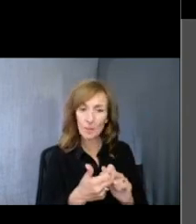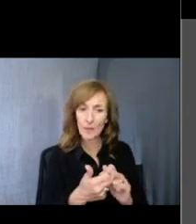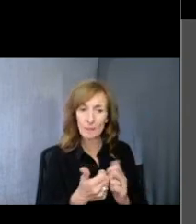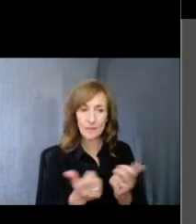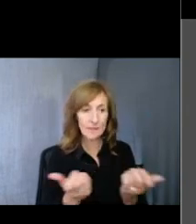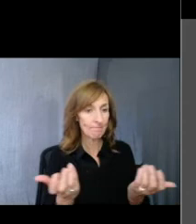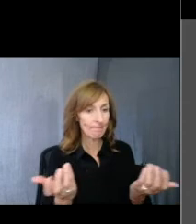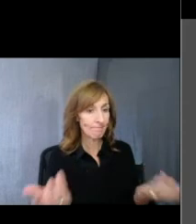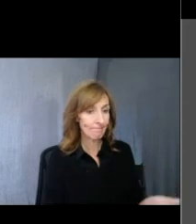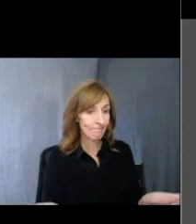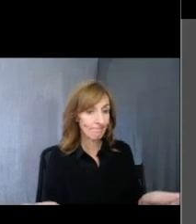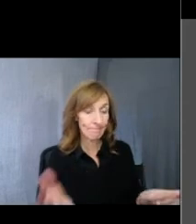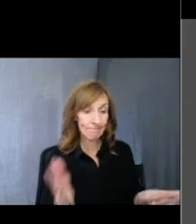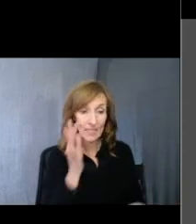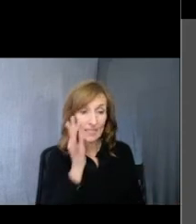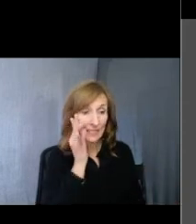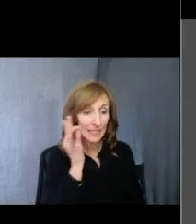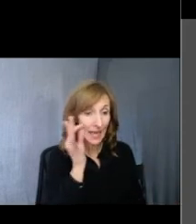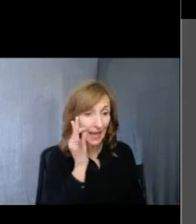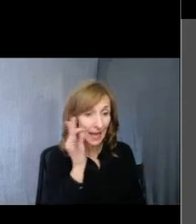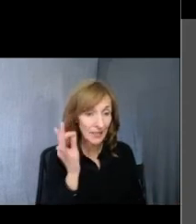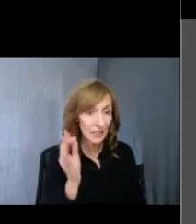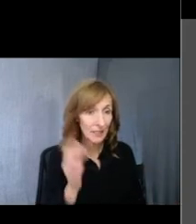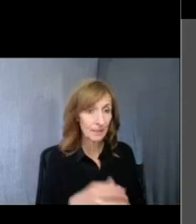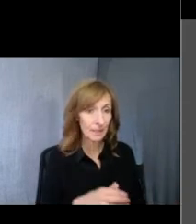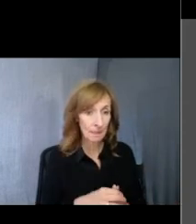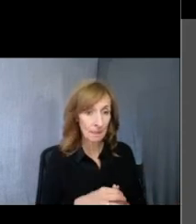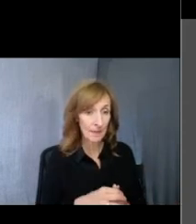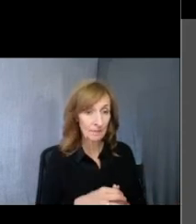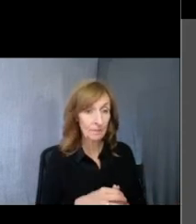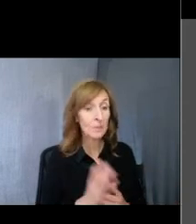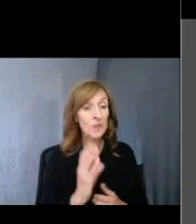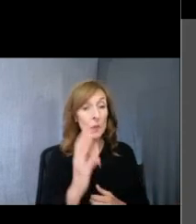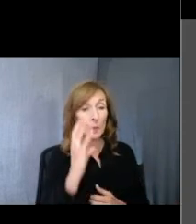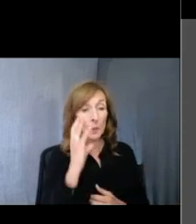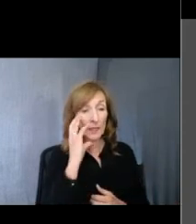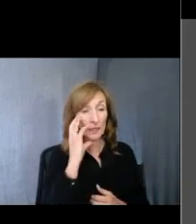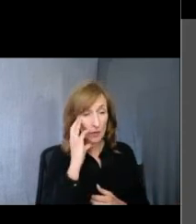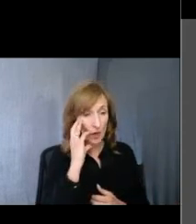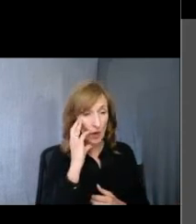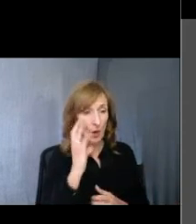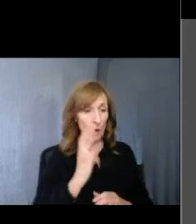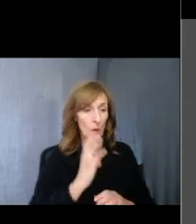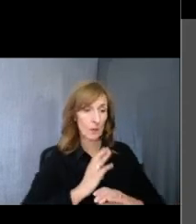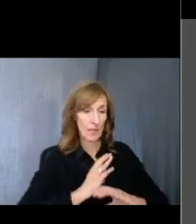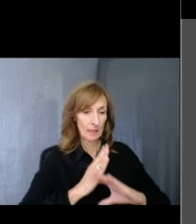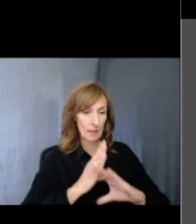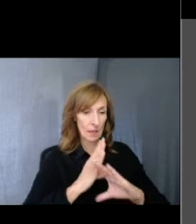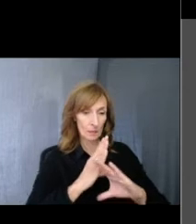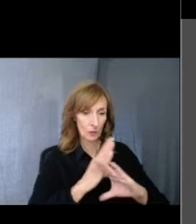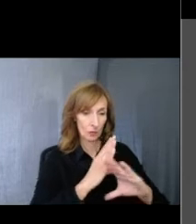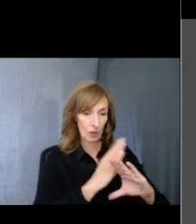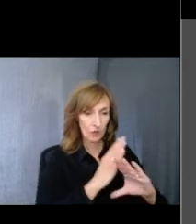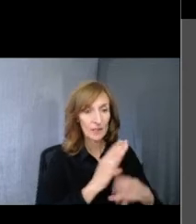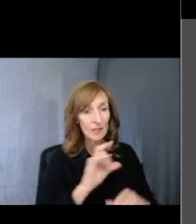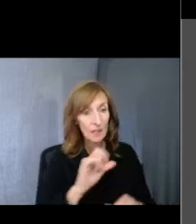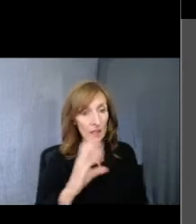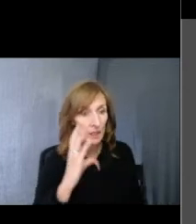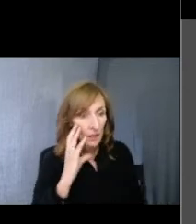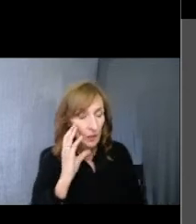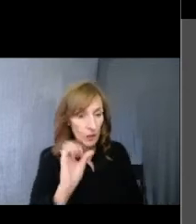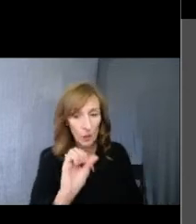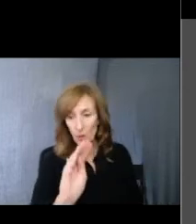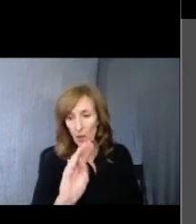that previous insults, including obstructions, I think those of us who've had boy cats We've had to worry about that or